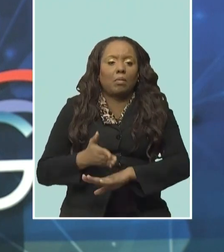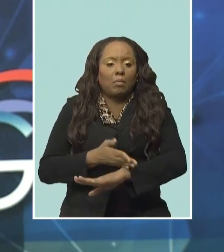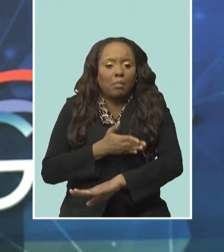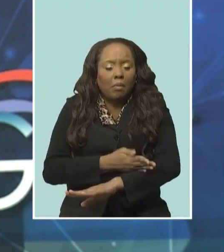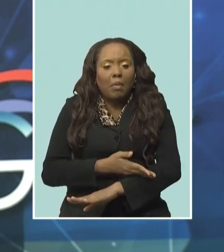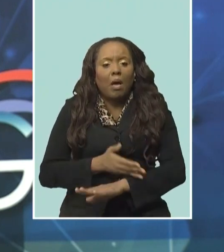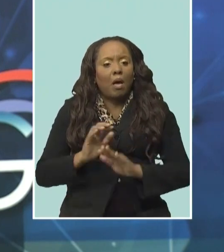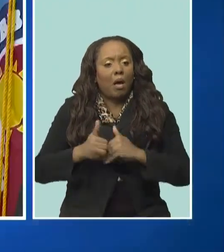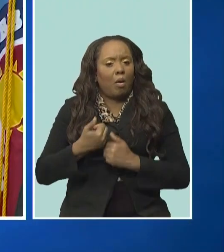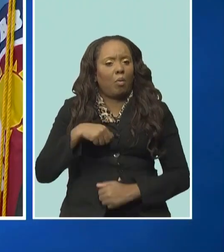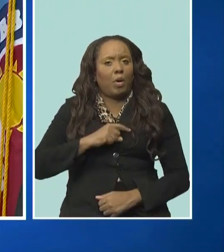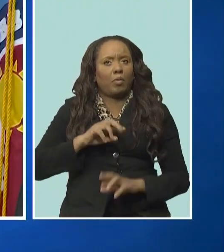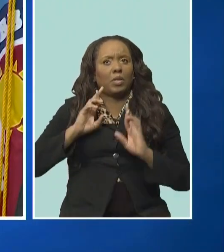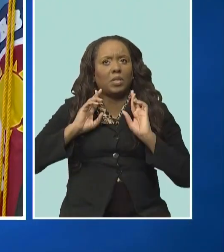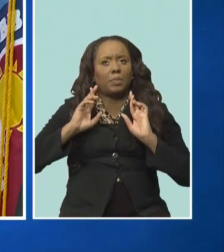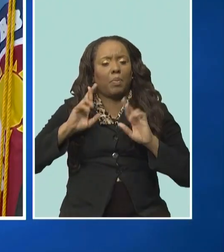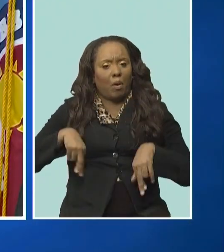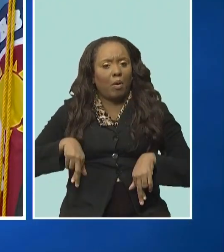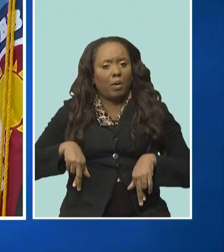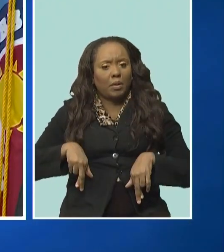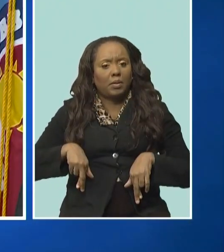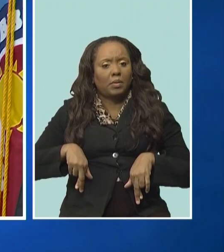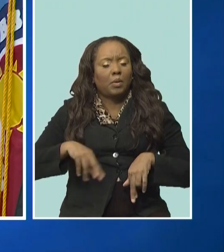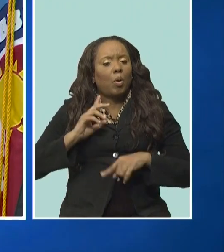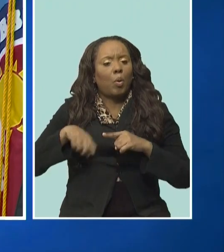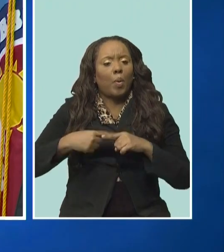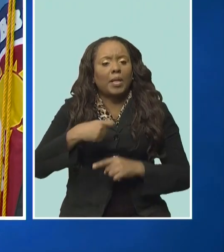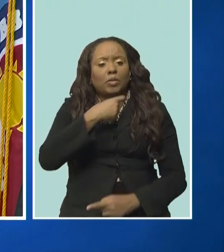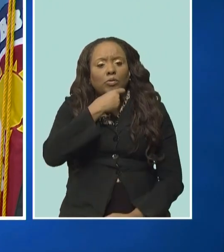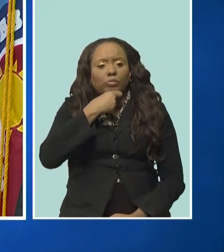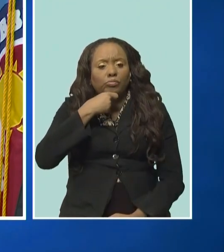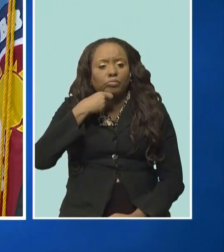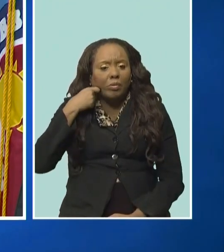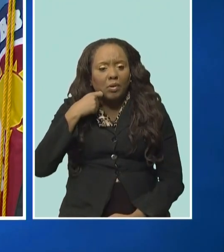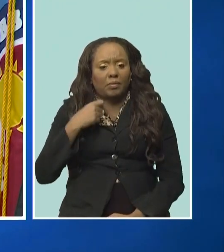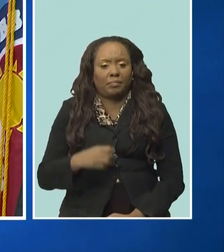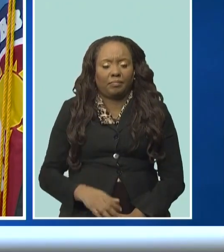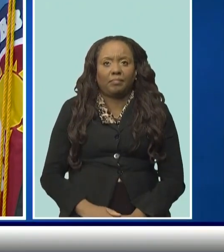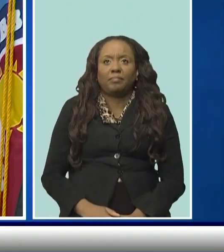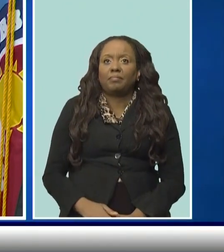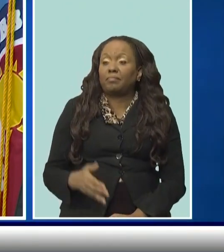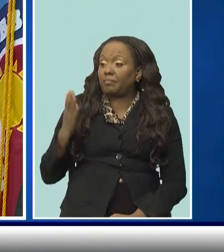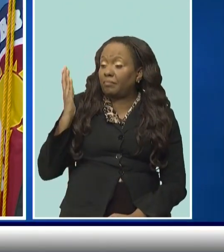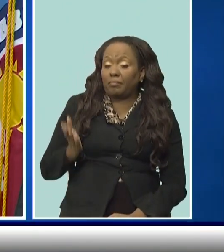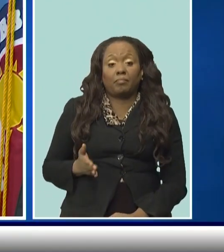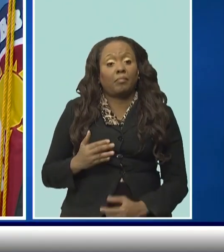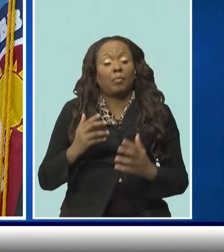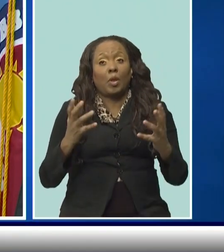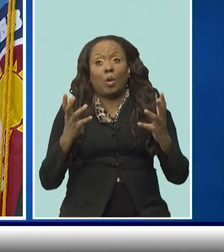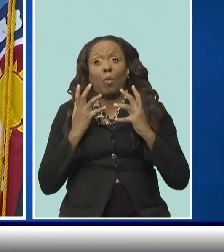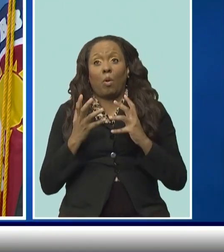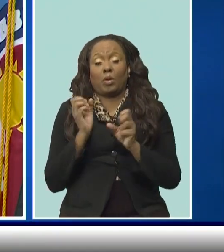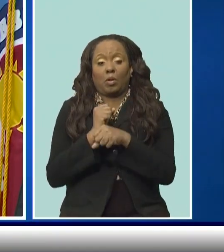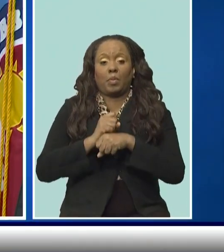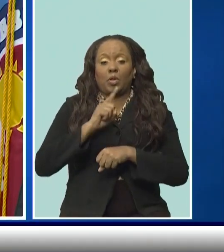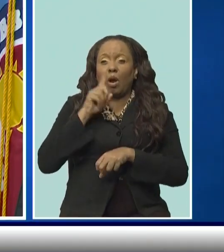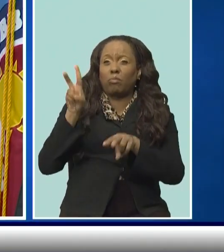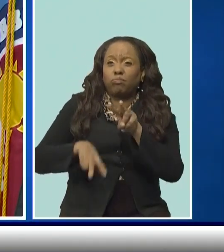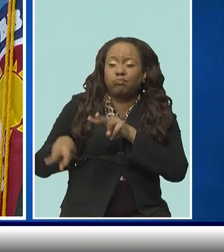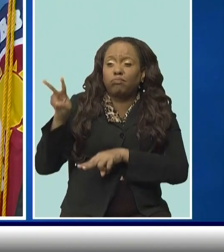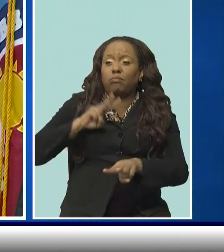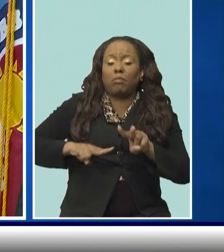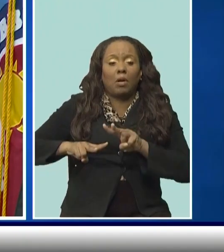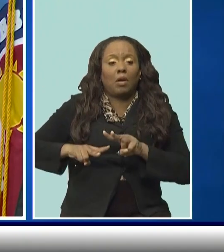droughts. One of the things that the Barbados Water Authority will be able to do is certainly manage this, monitor the state of